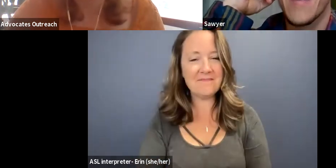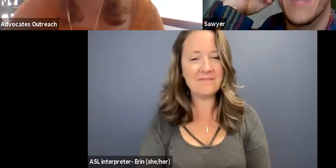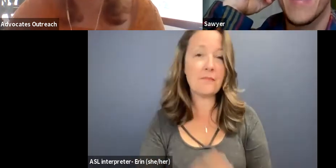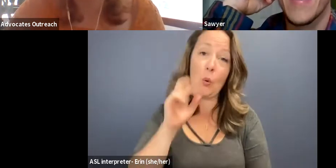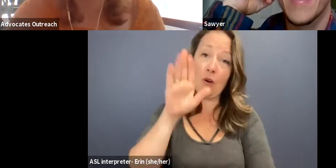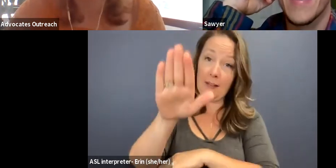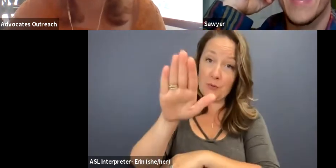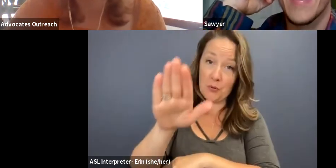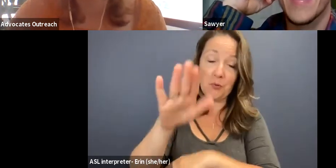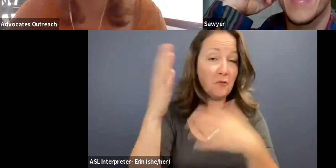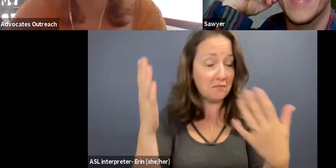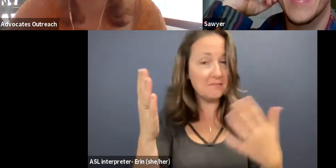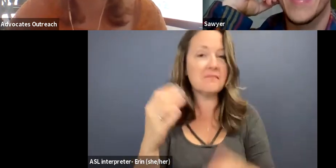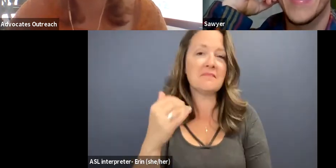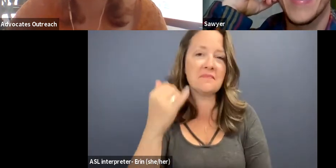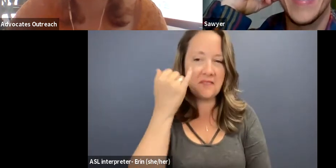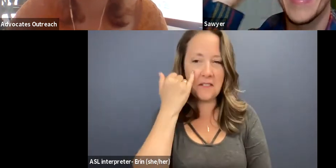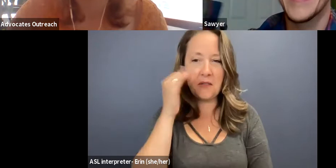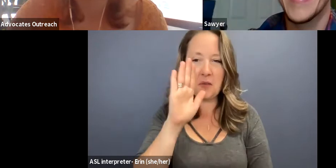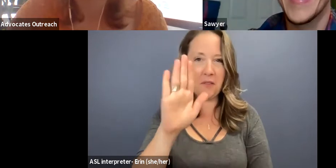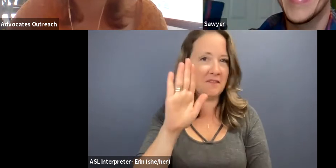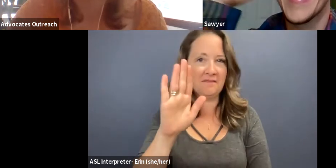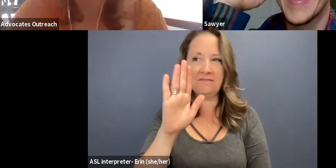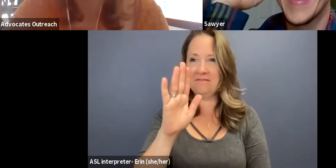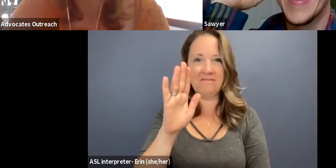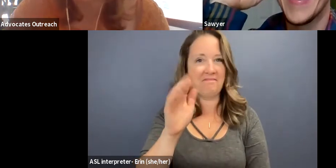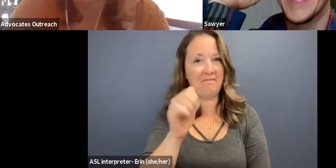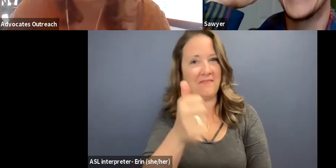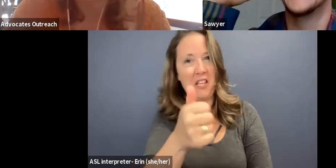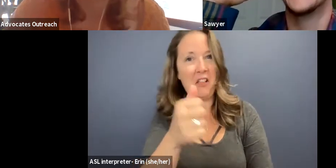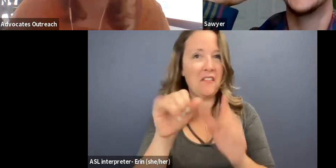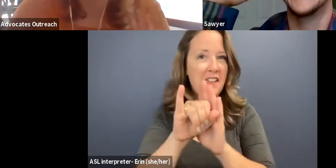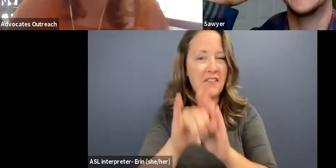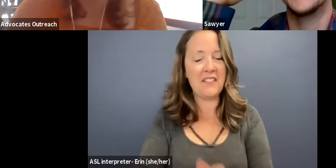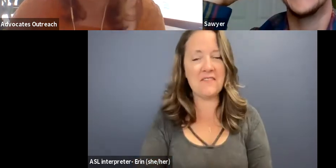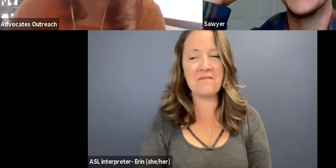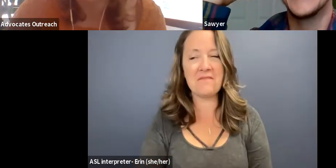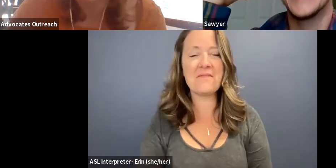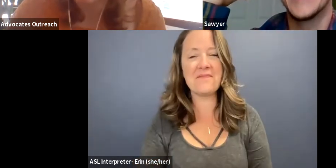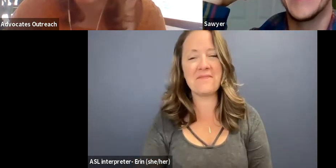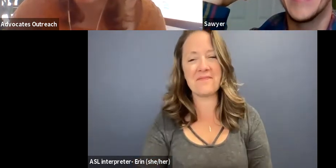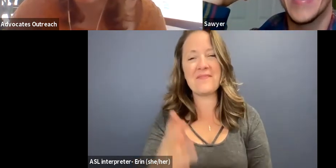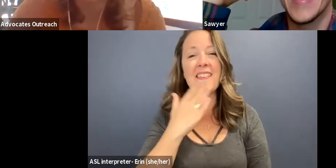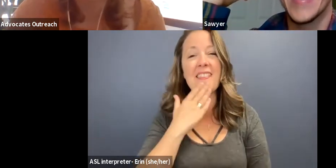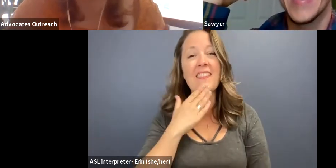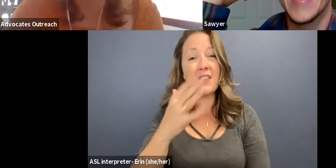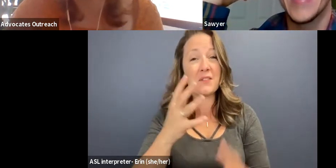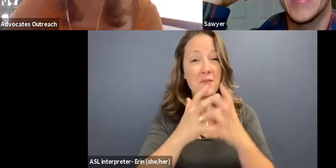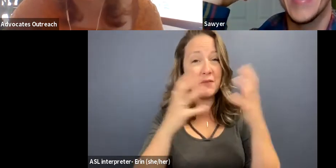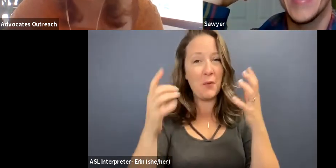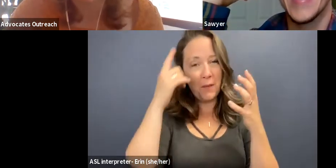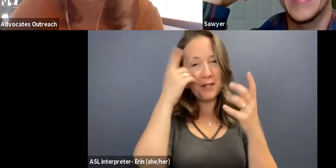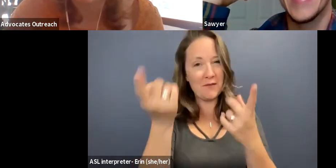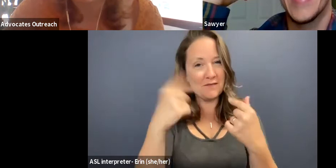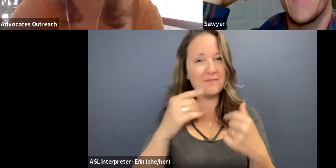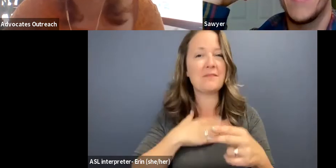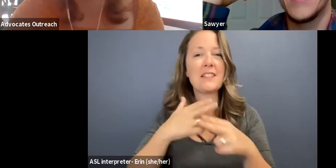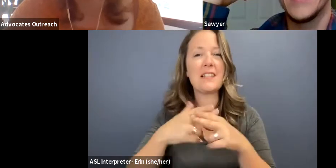we go. All right. Good morning, everybody, or afternoon, if that is how